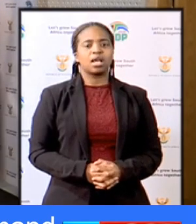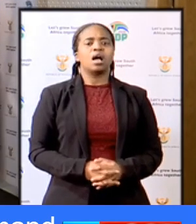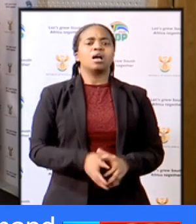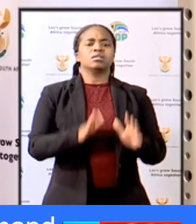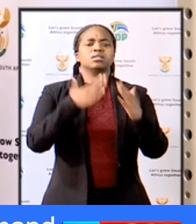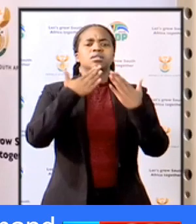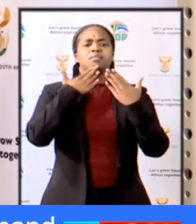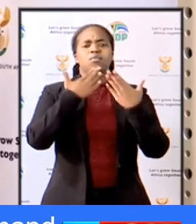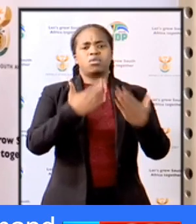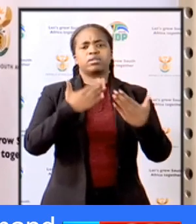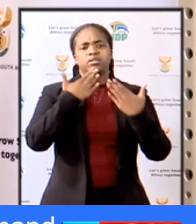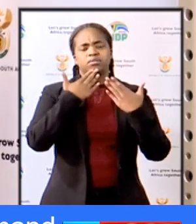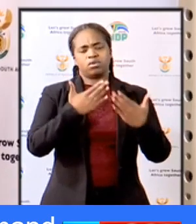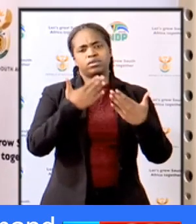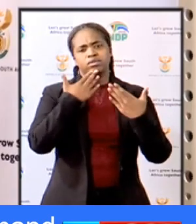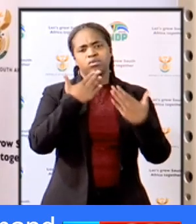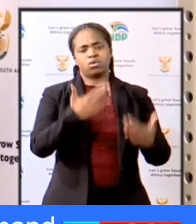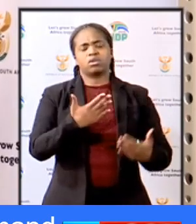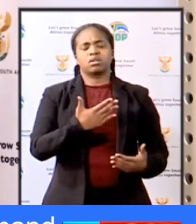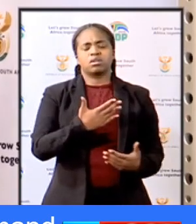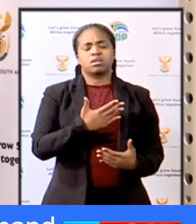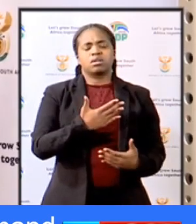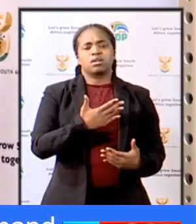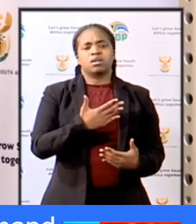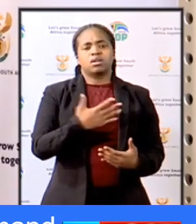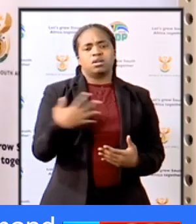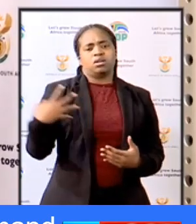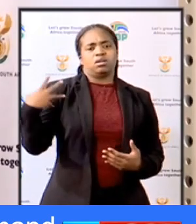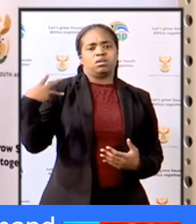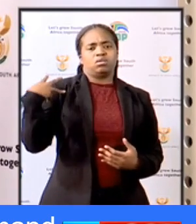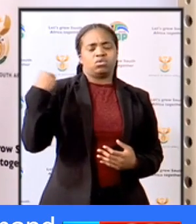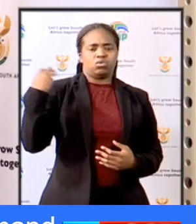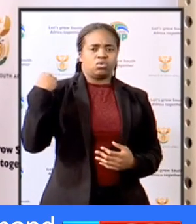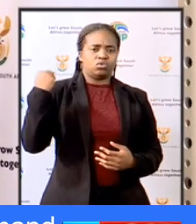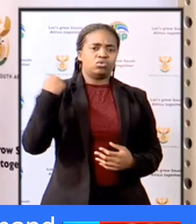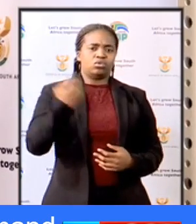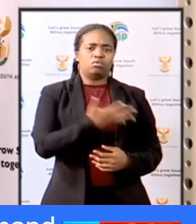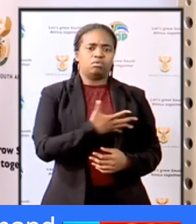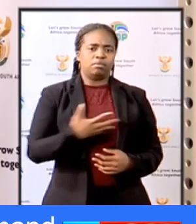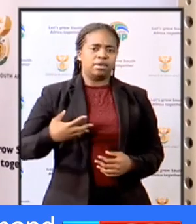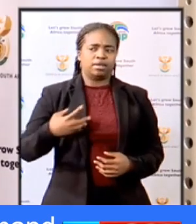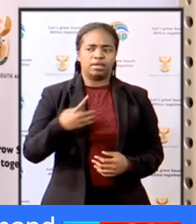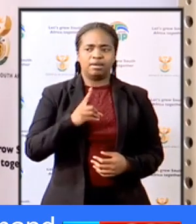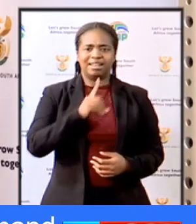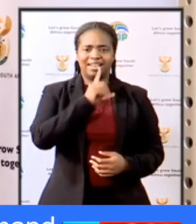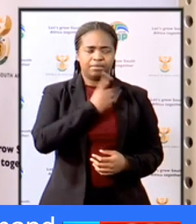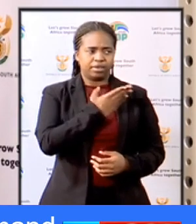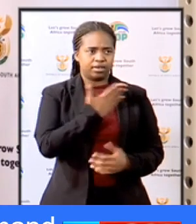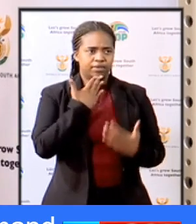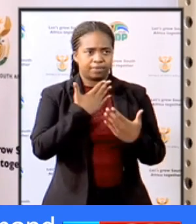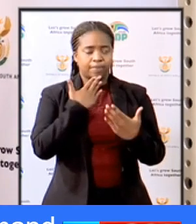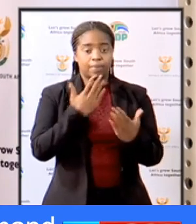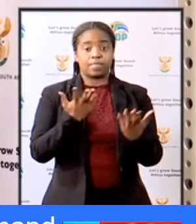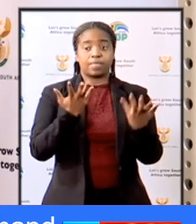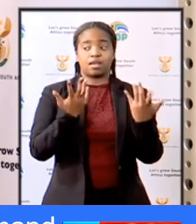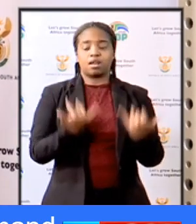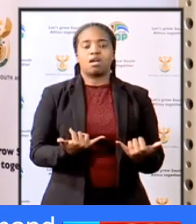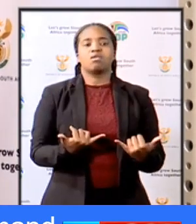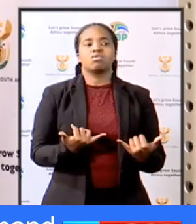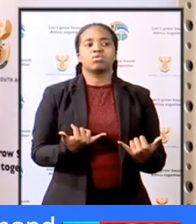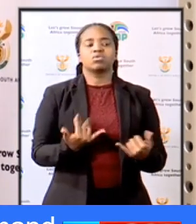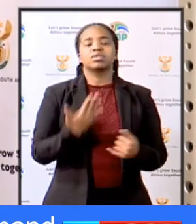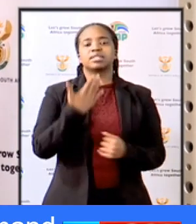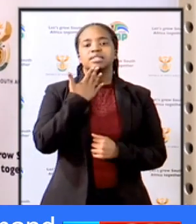Asibonge kakhulu kungqongqoshe uMinister uDlamini Zuma. Ngizathatha leli thuba manje